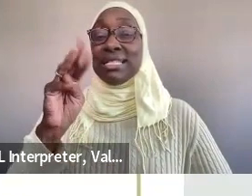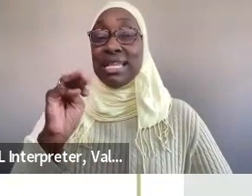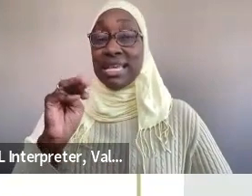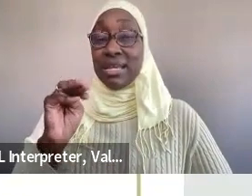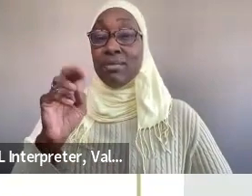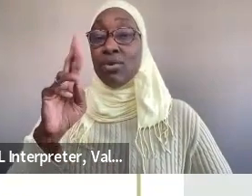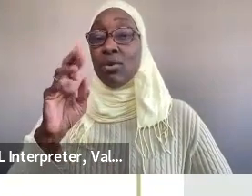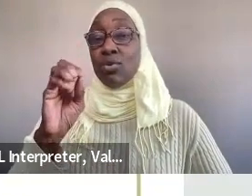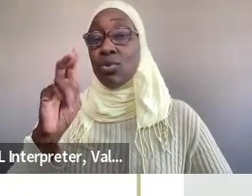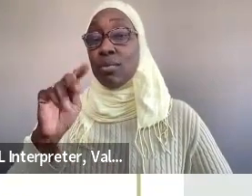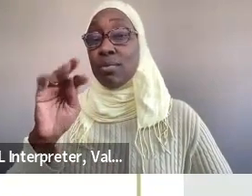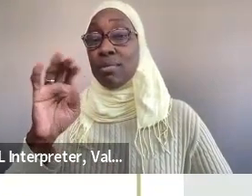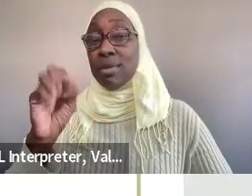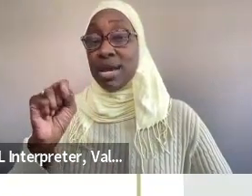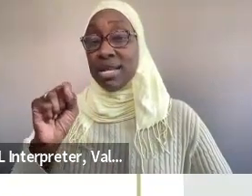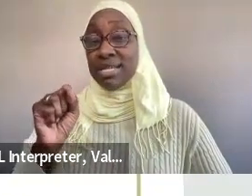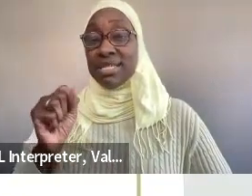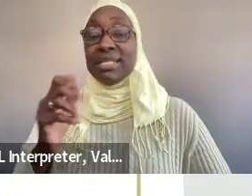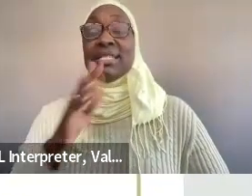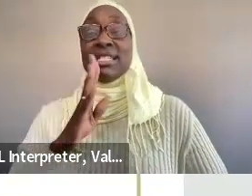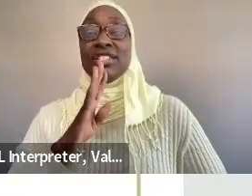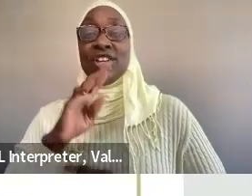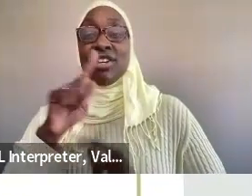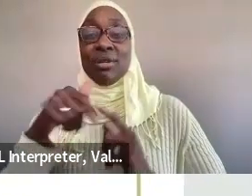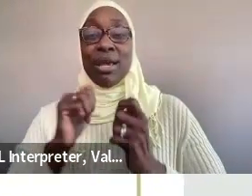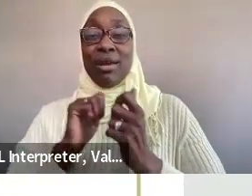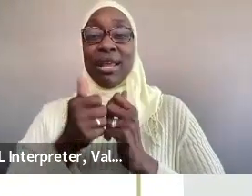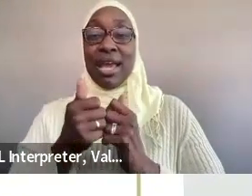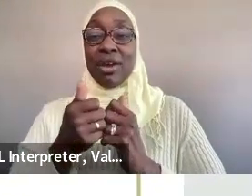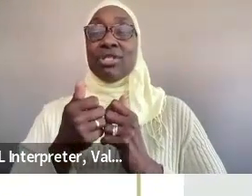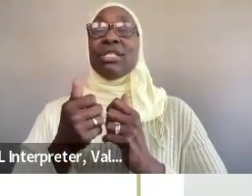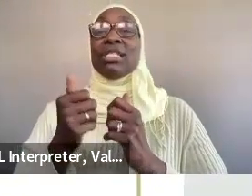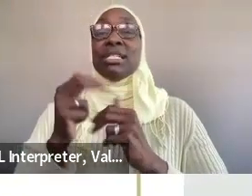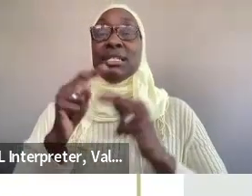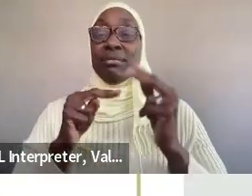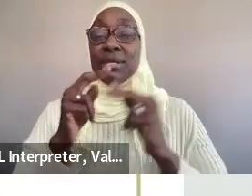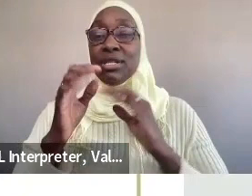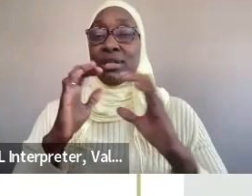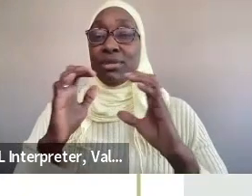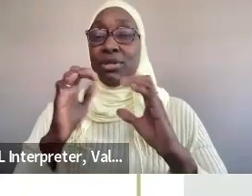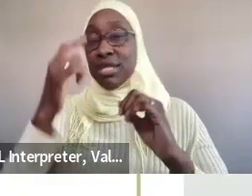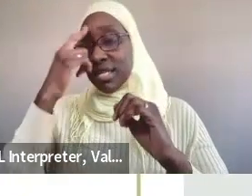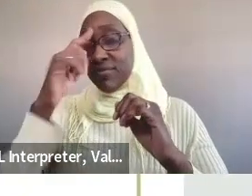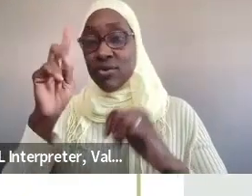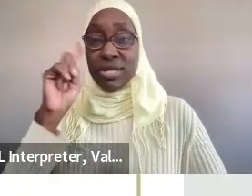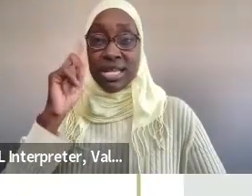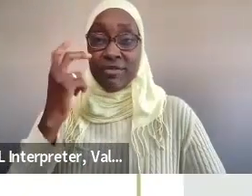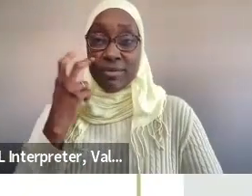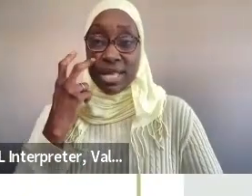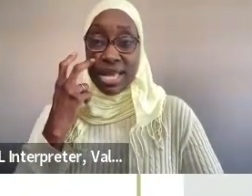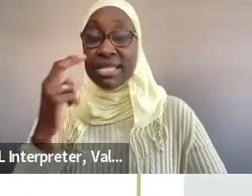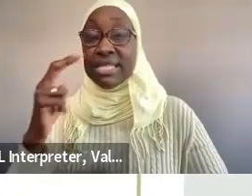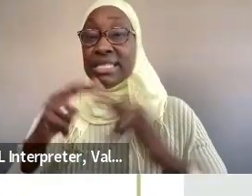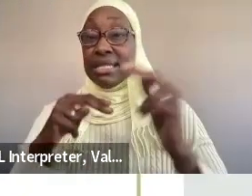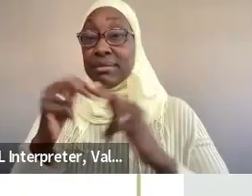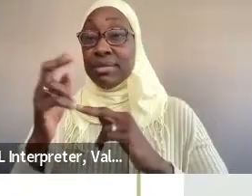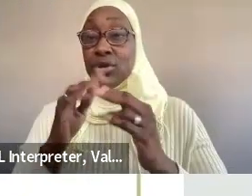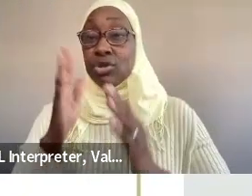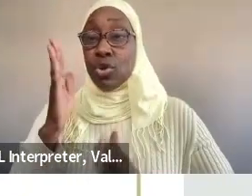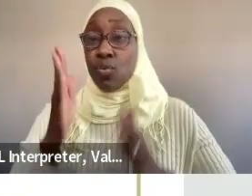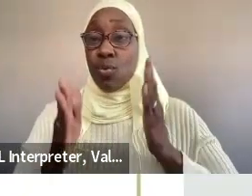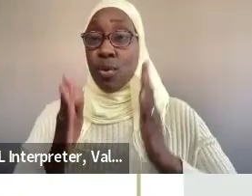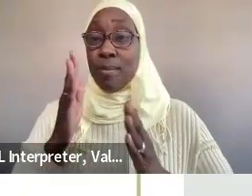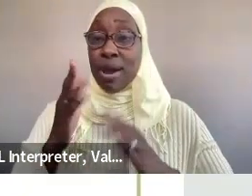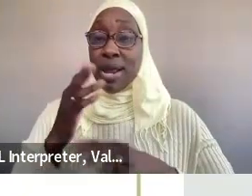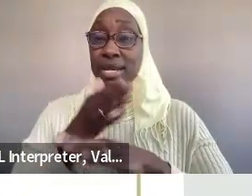spoke about how she is building communication for the deafblind. She built a robotic arm, which soon you'll be